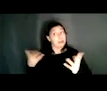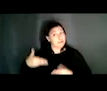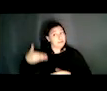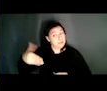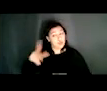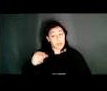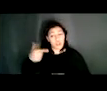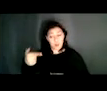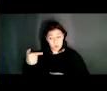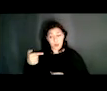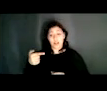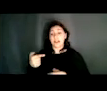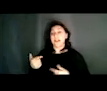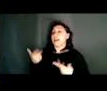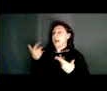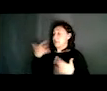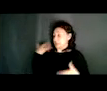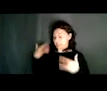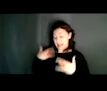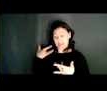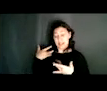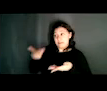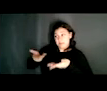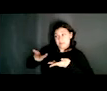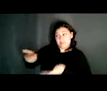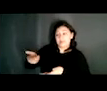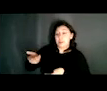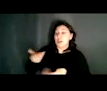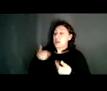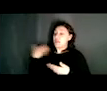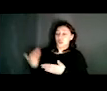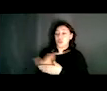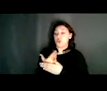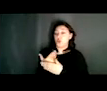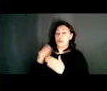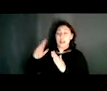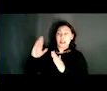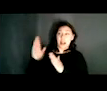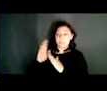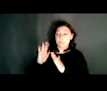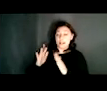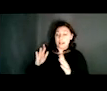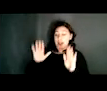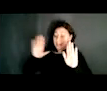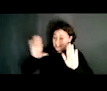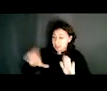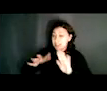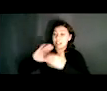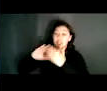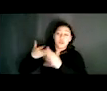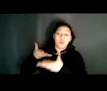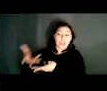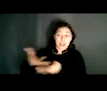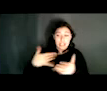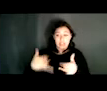inaugural winner of our brand new Excellence in Community Engagement Awards. Why did we establish this? Because we think engagement and